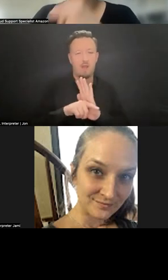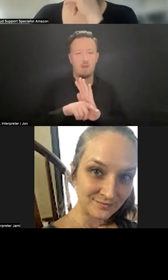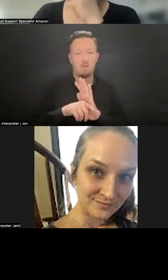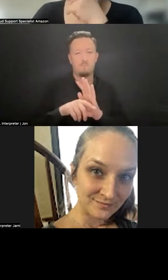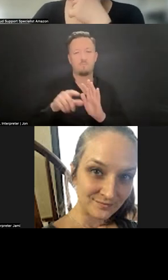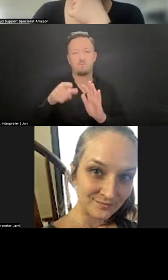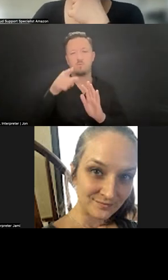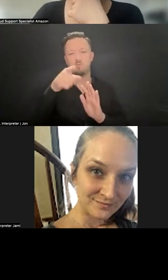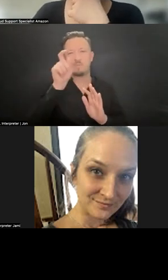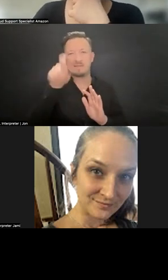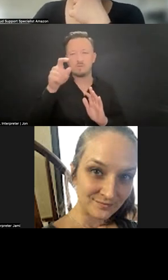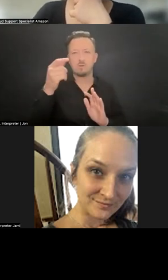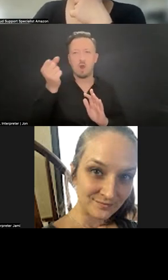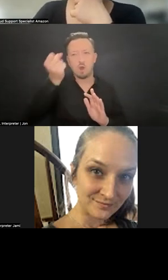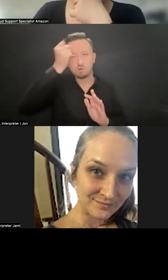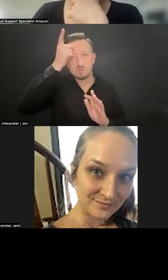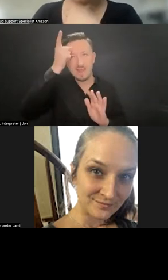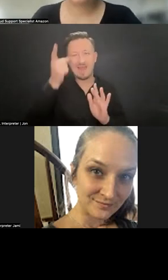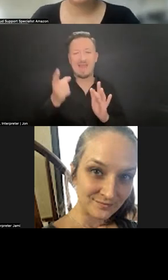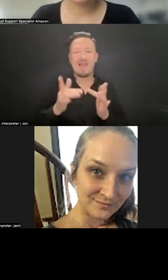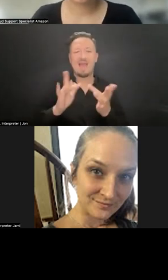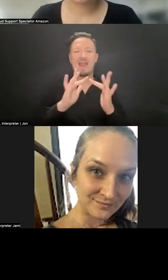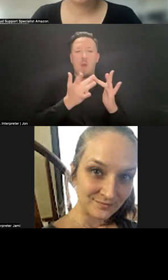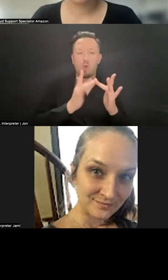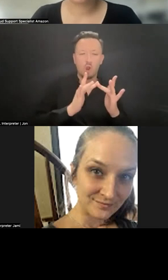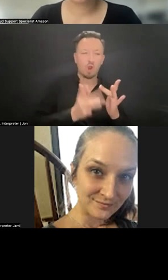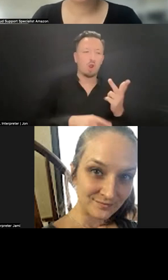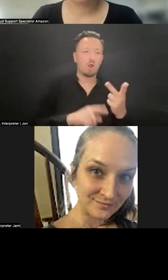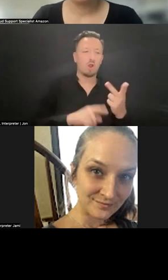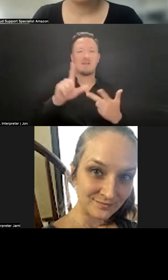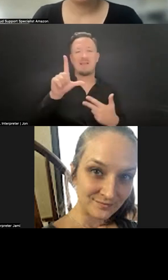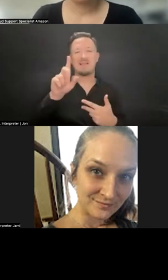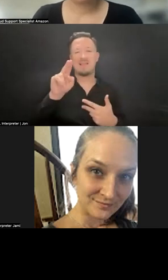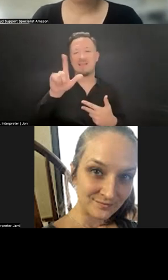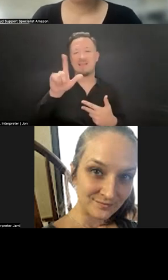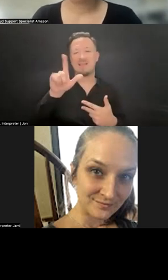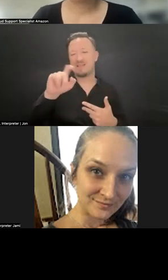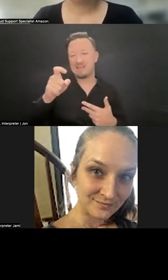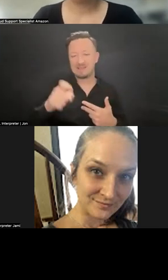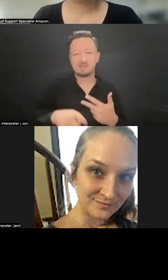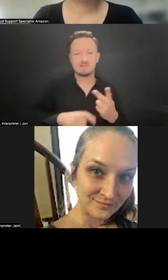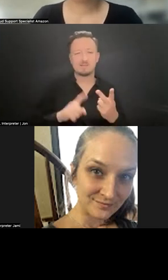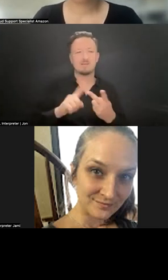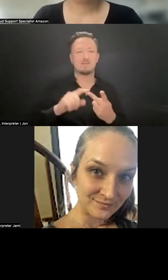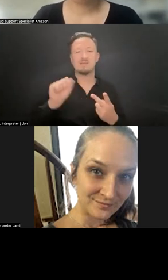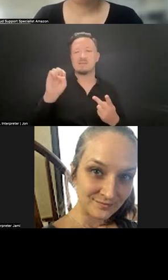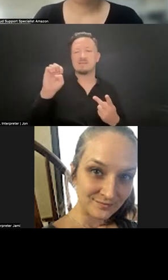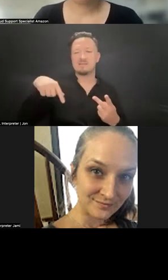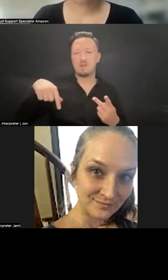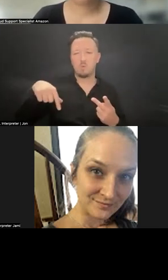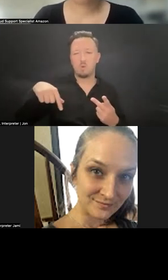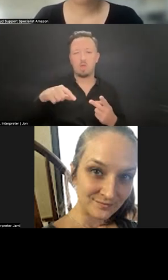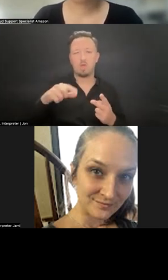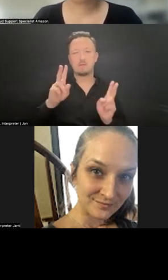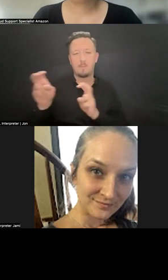some networking, Linux, some SQL topics and others. So